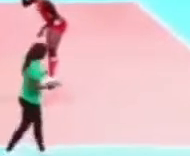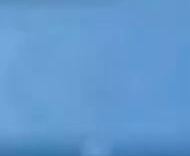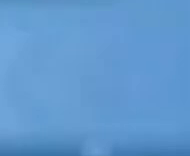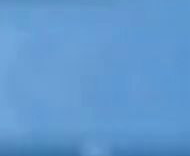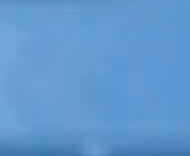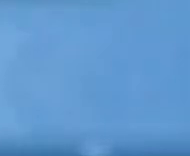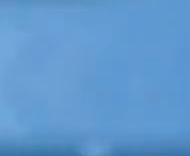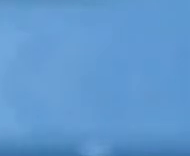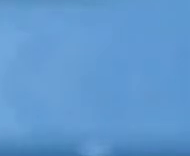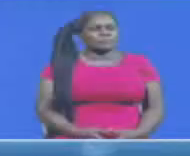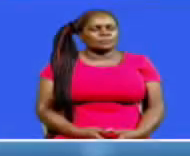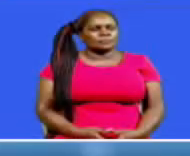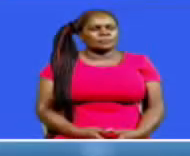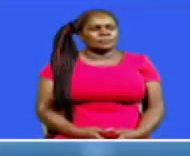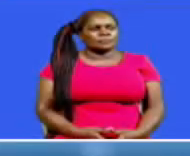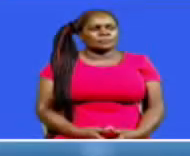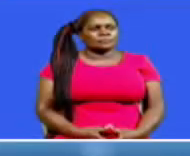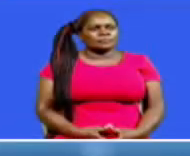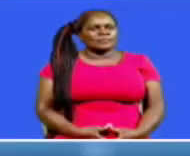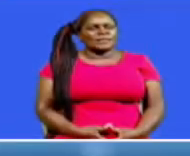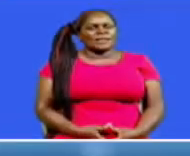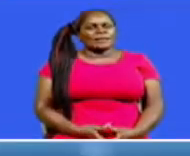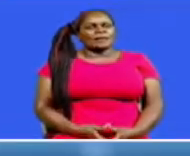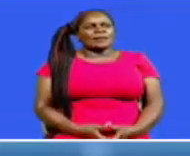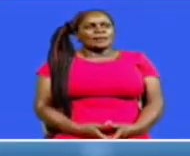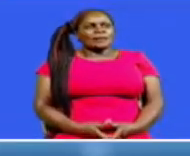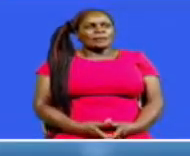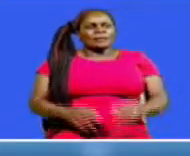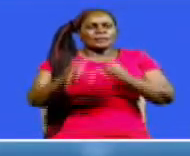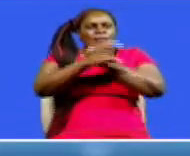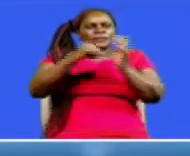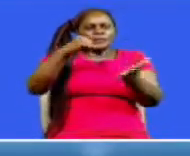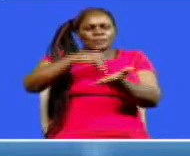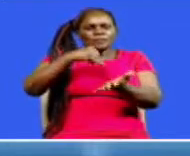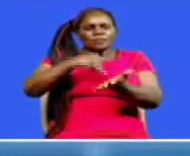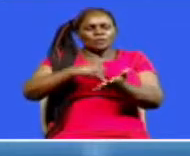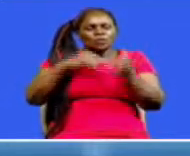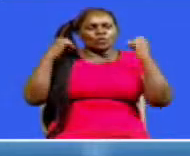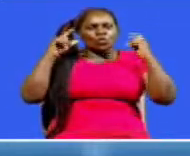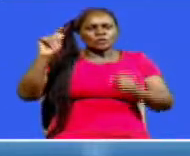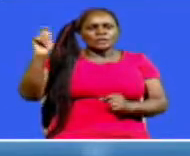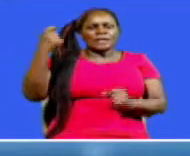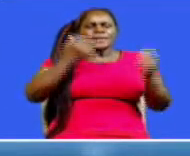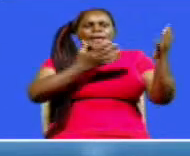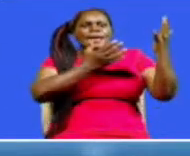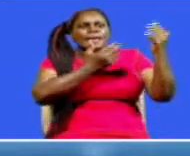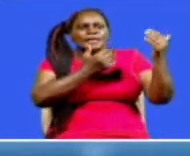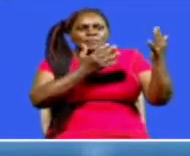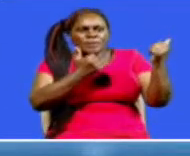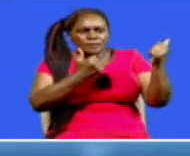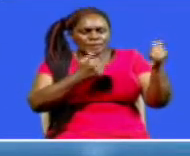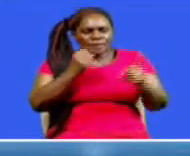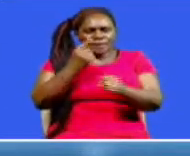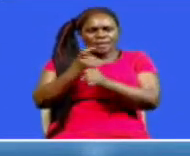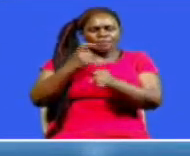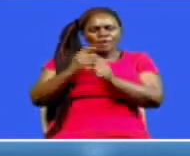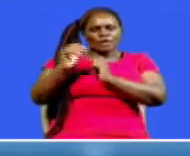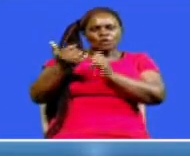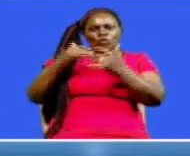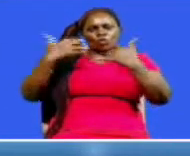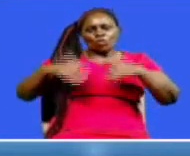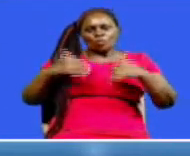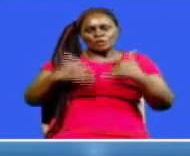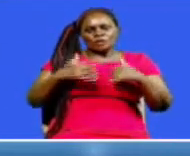It's now a set point for Kenya Pipeline. Now, away from that, 42 countries, including the host Kenya, are expected to grace the 11th edition of